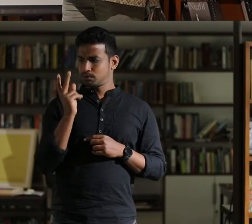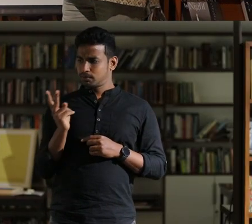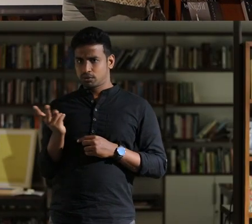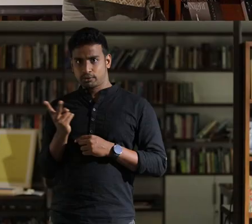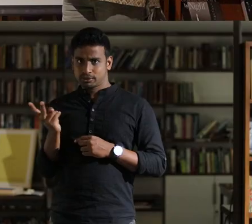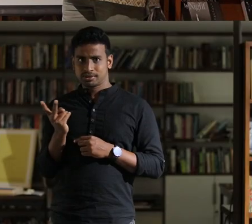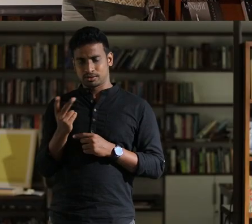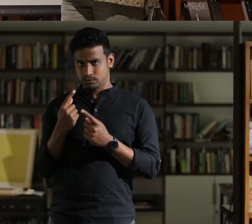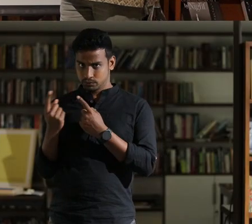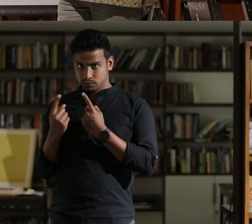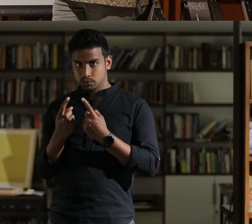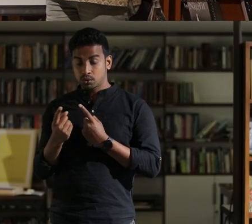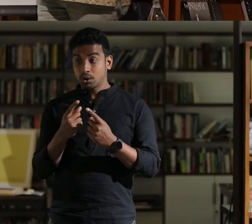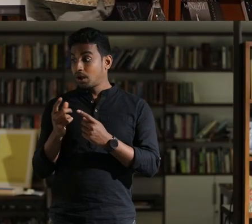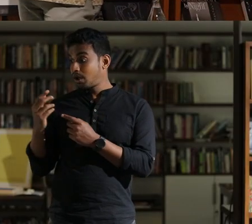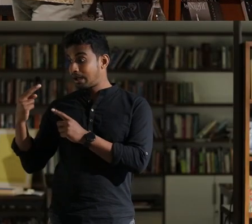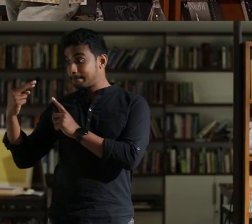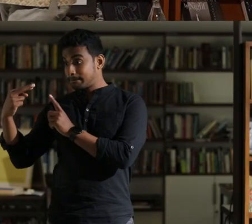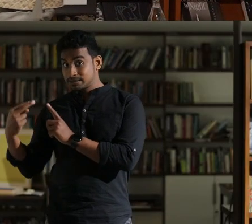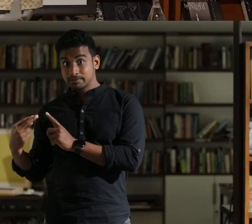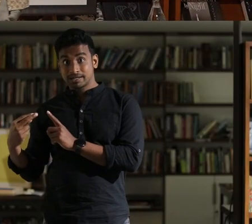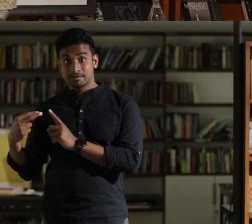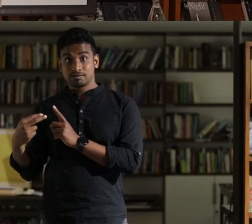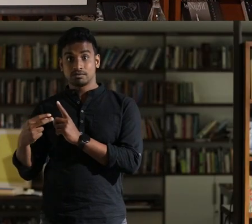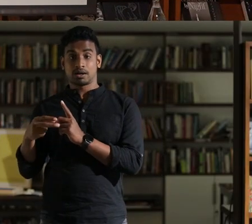story of this art form.